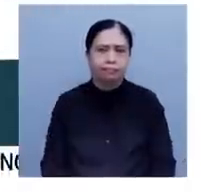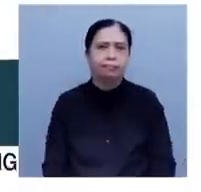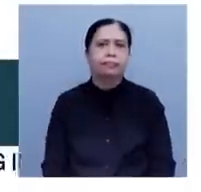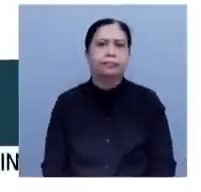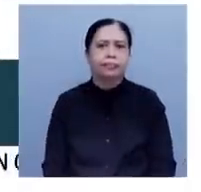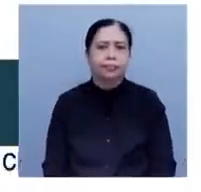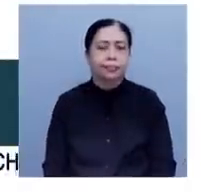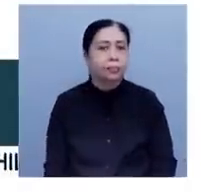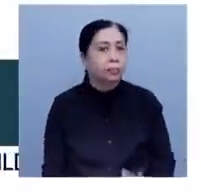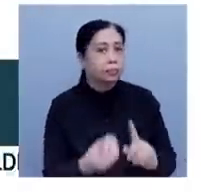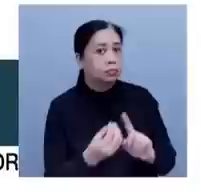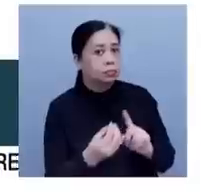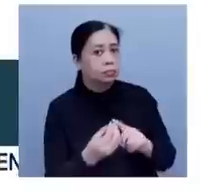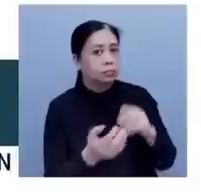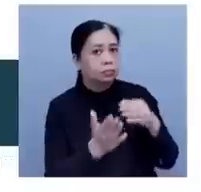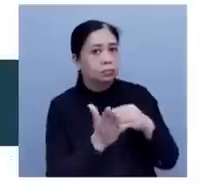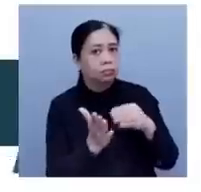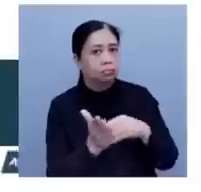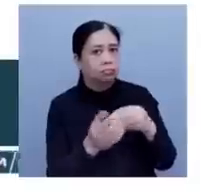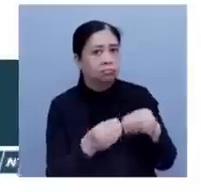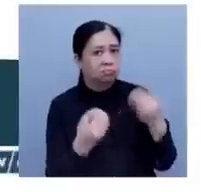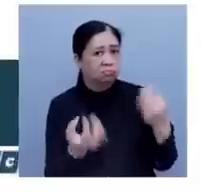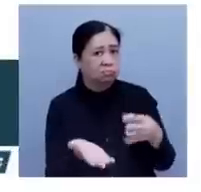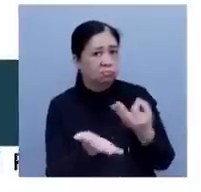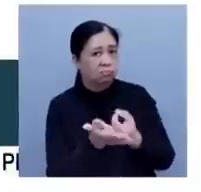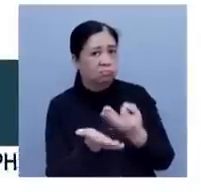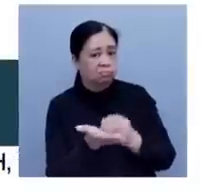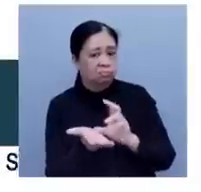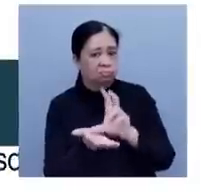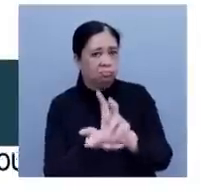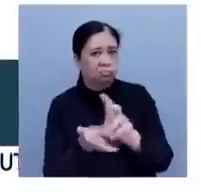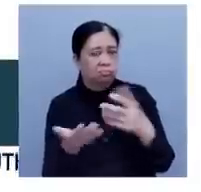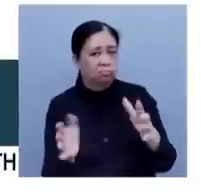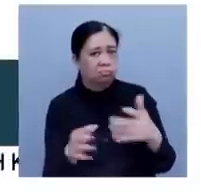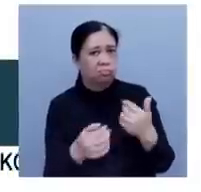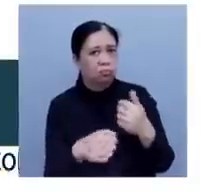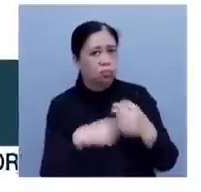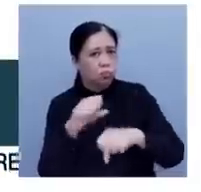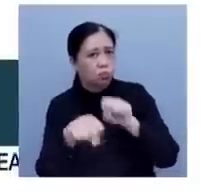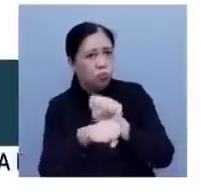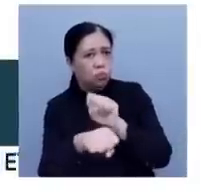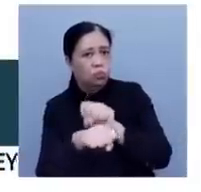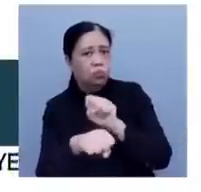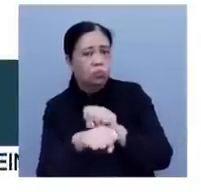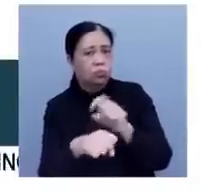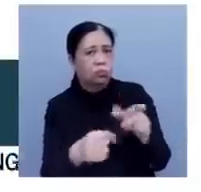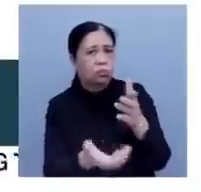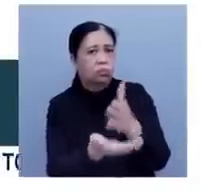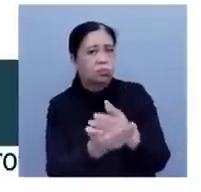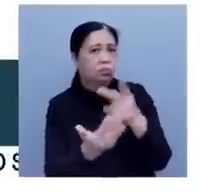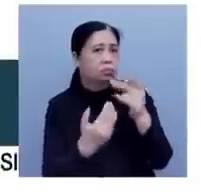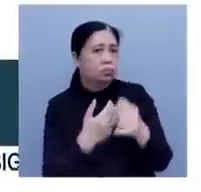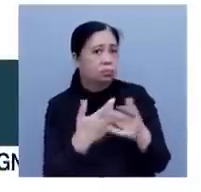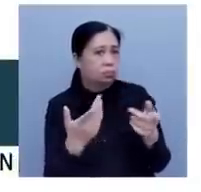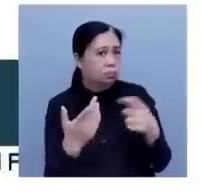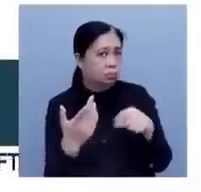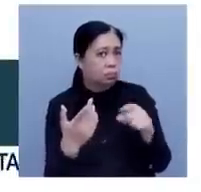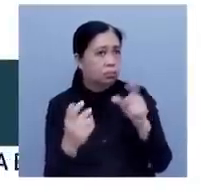But what about the billions that will be lost due to the stoppage of the reclamation projects? Those who